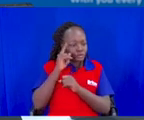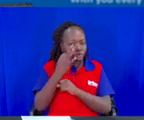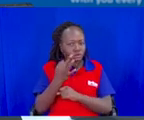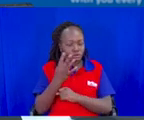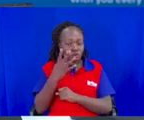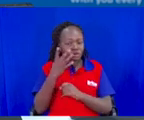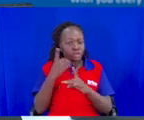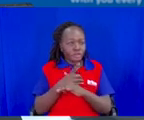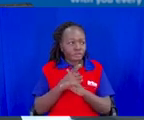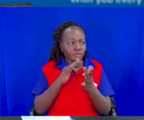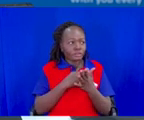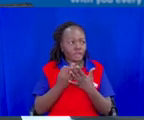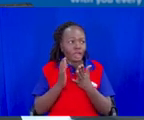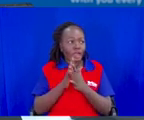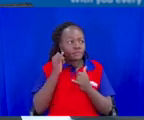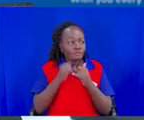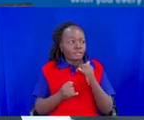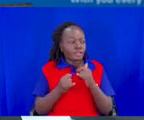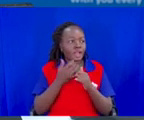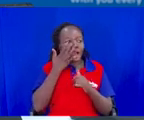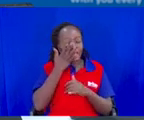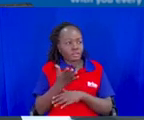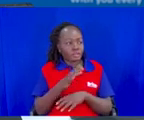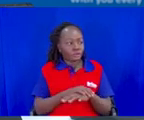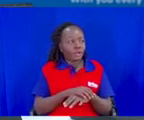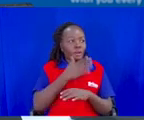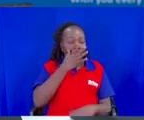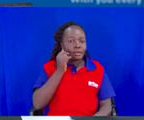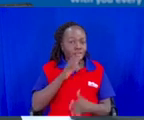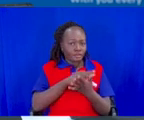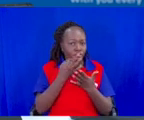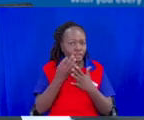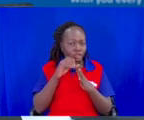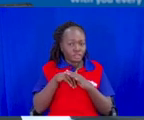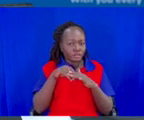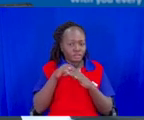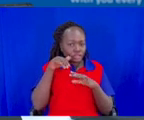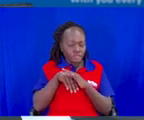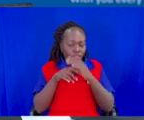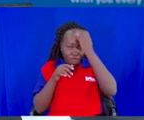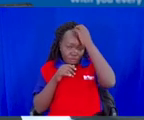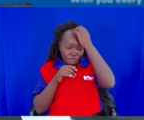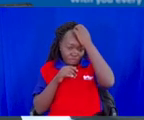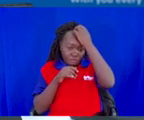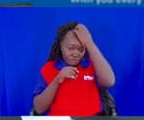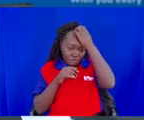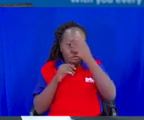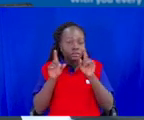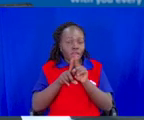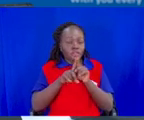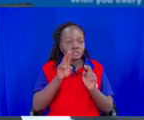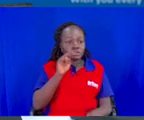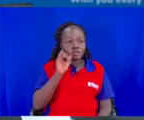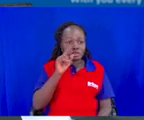finally, the advice on the appropriate fund to invest in as unit